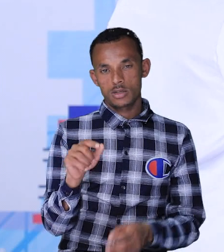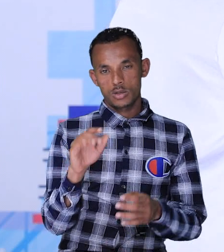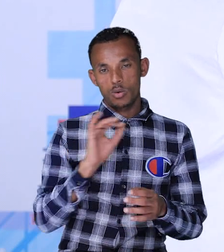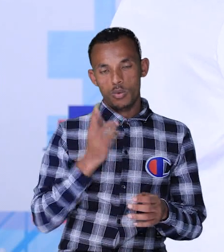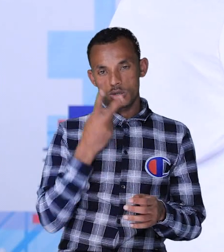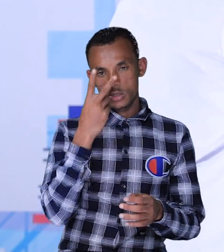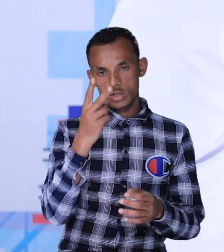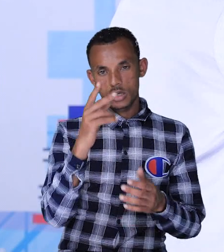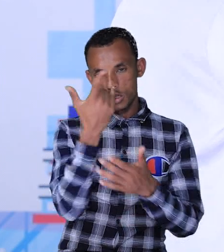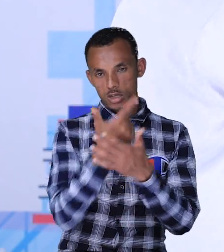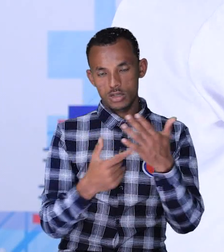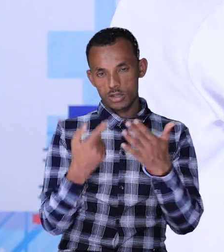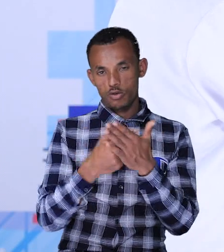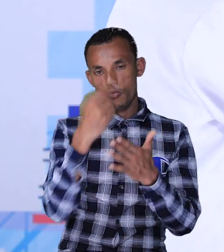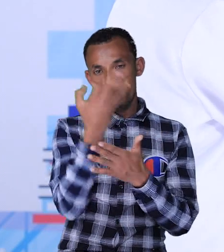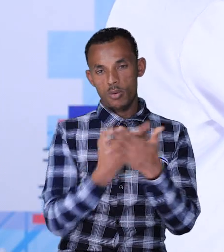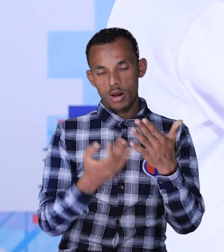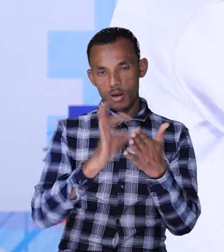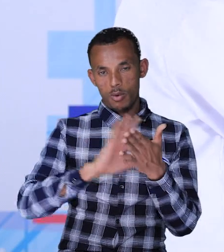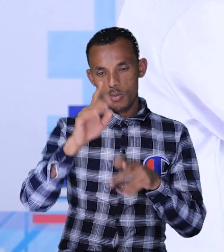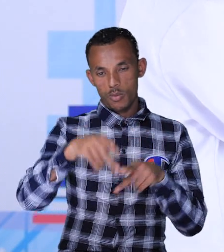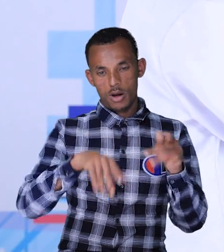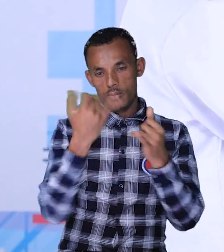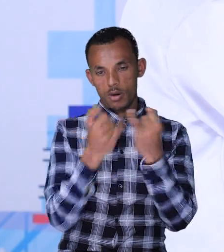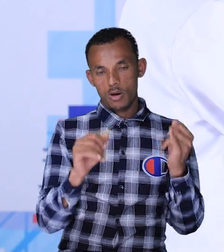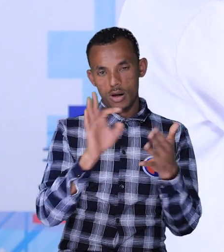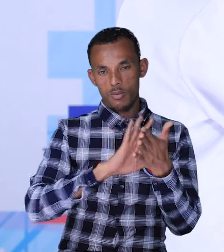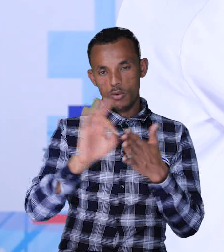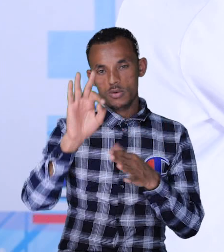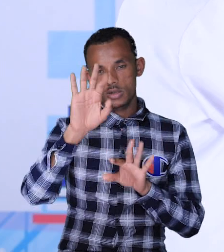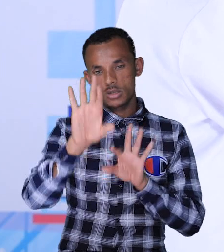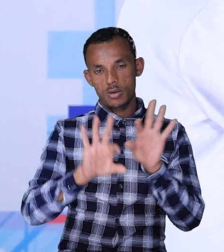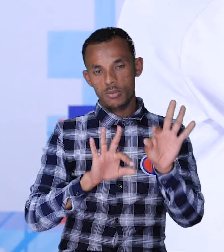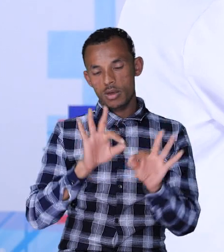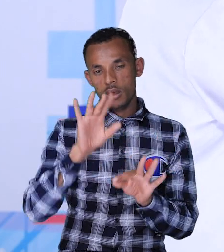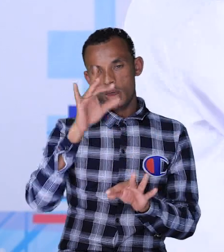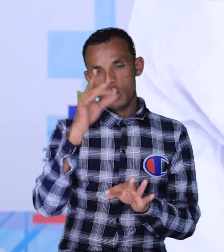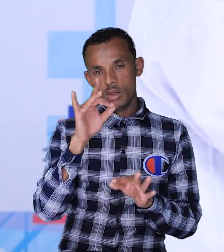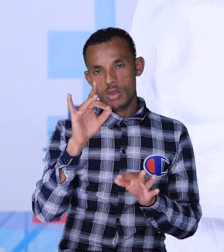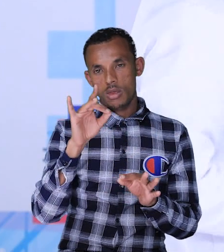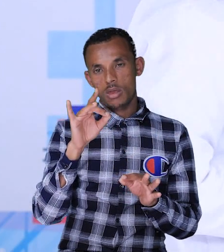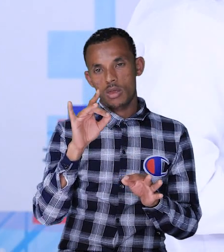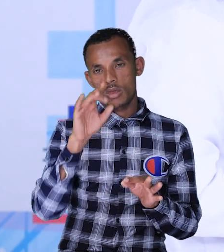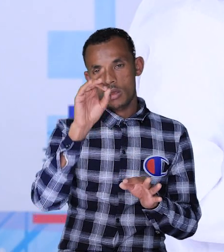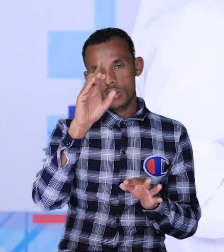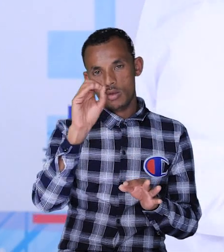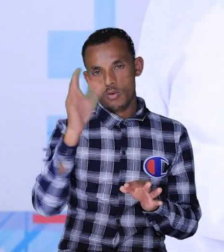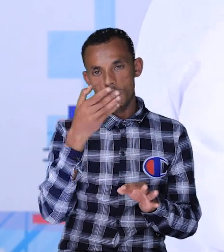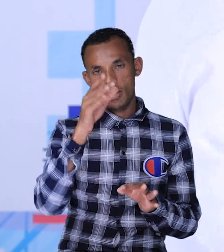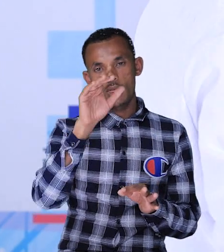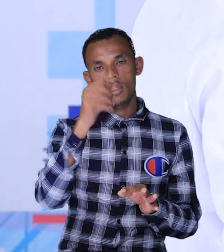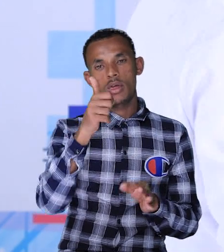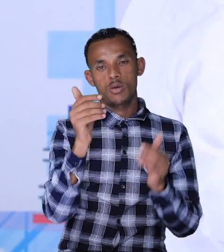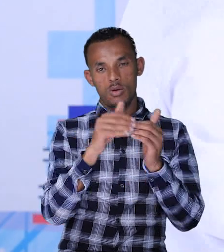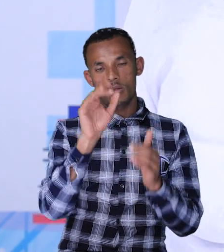just listed the formula here, number of population divided by number of sample, 80 over 10, that's 8.